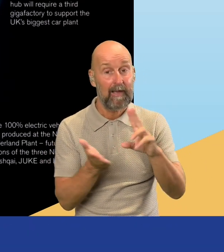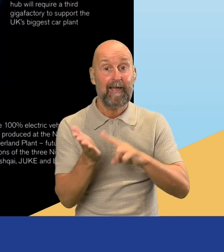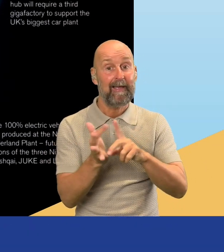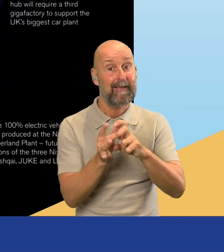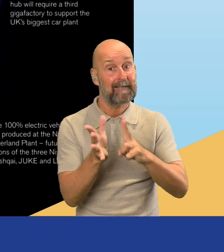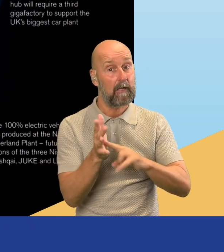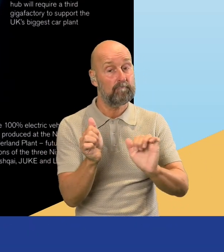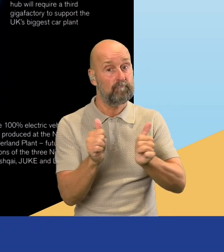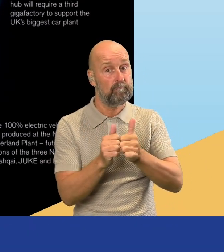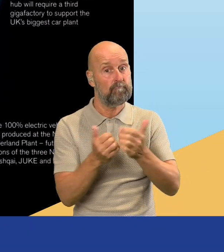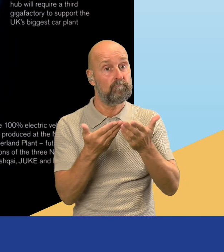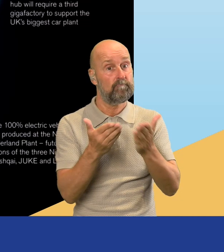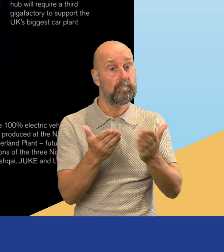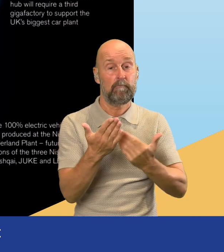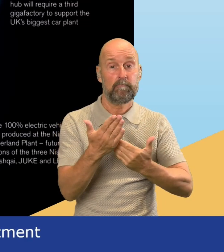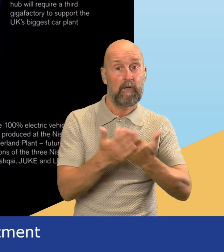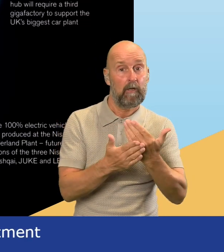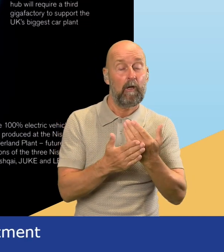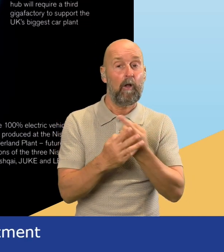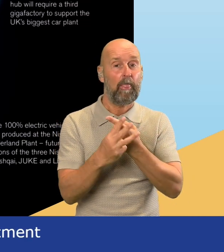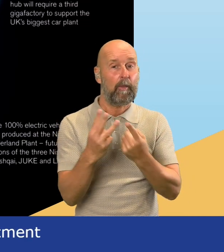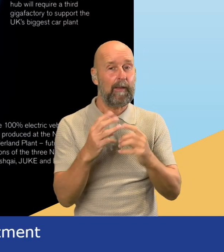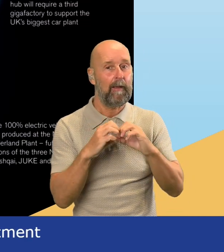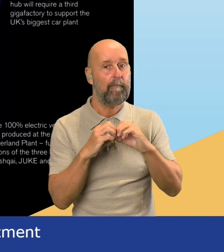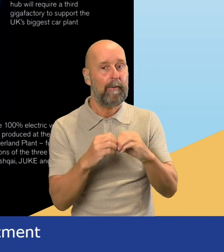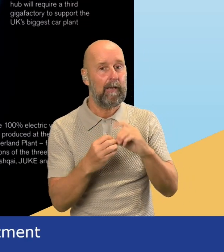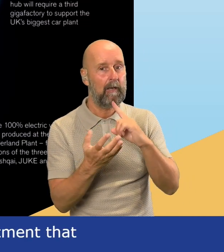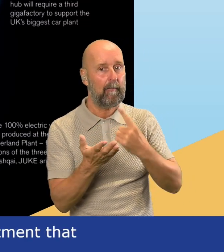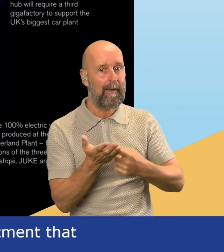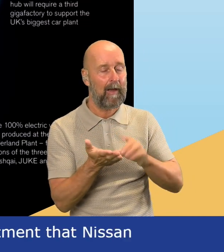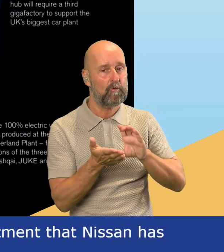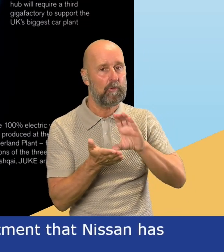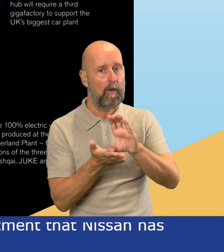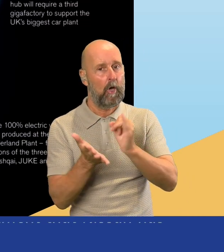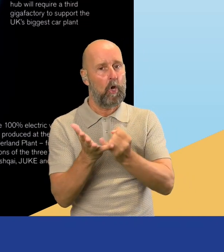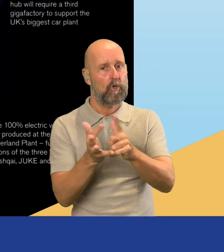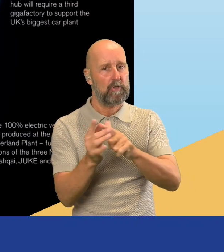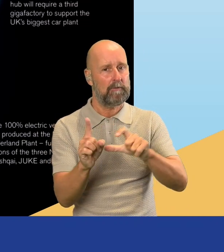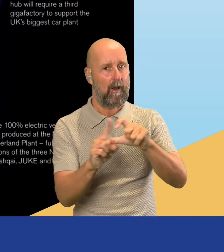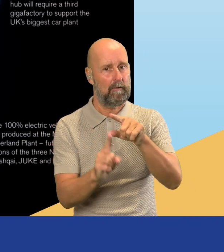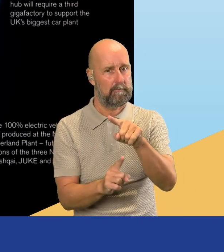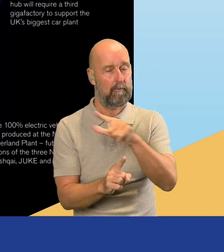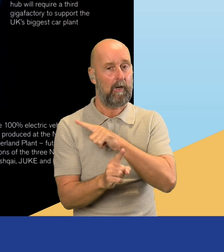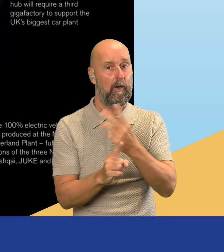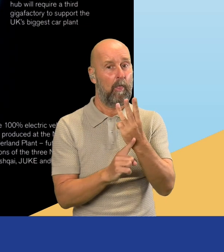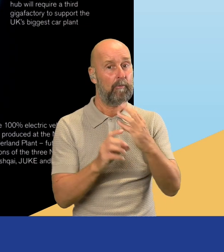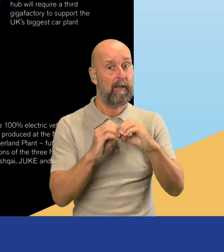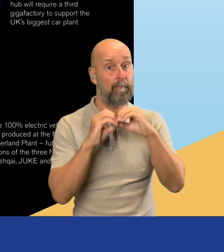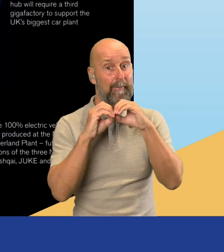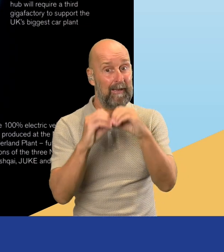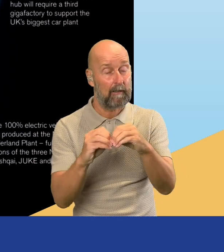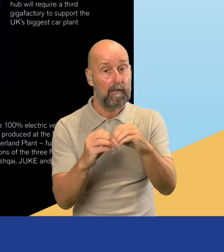in the UK. And one of those is £3 billion of investment into that Sunderland plant. £3 billion going into